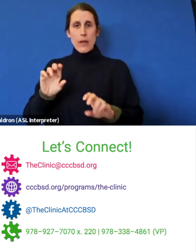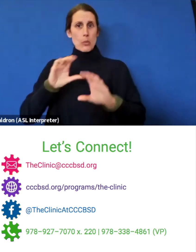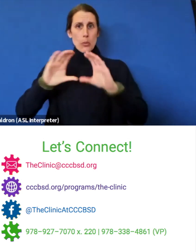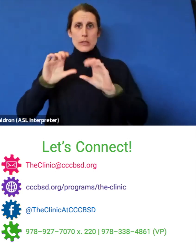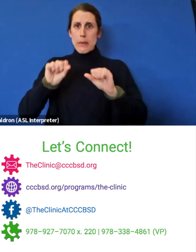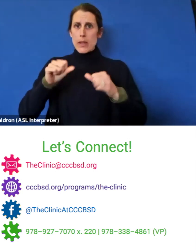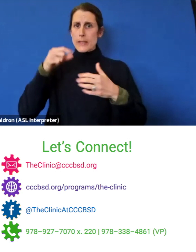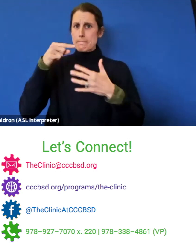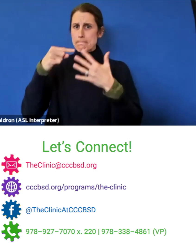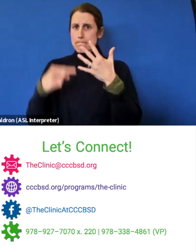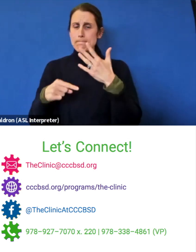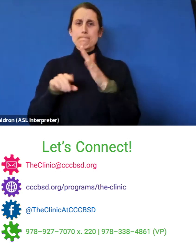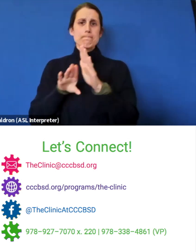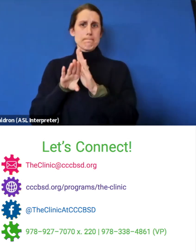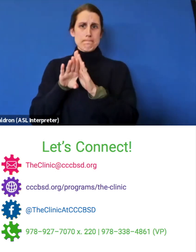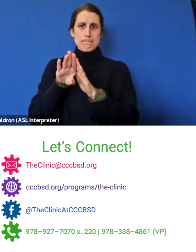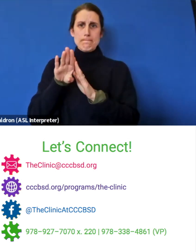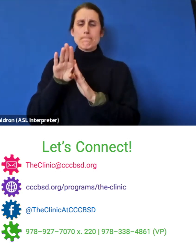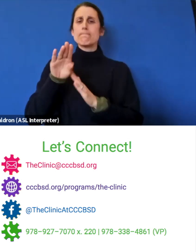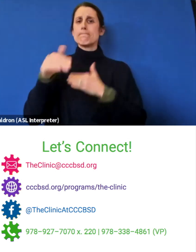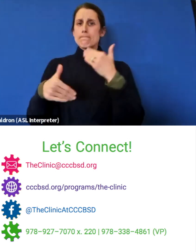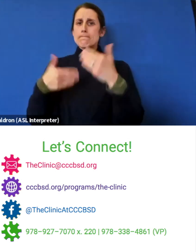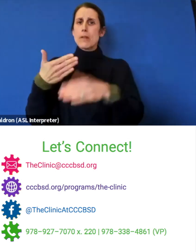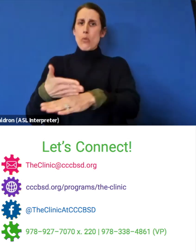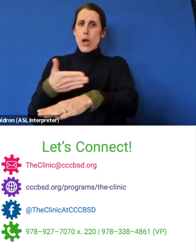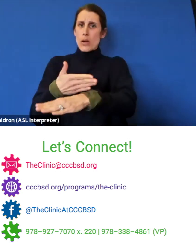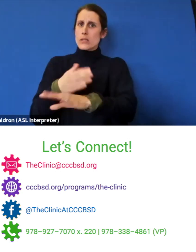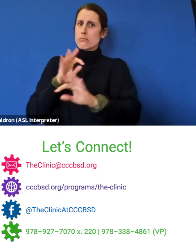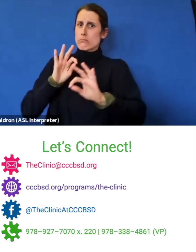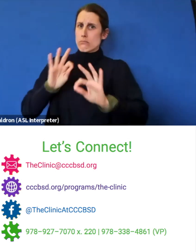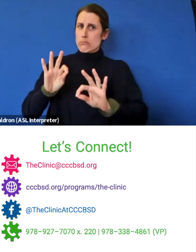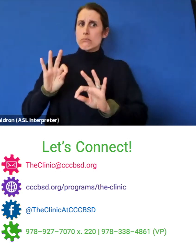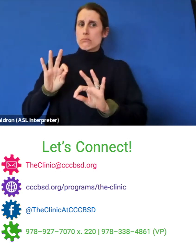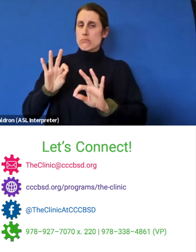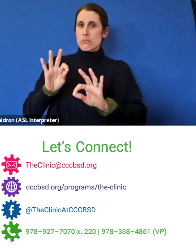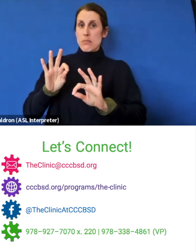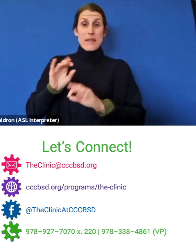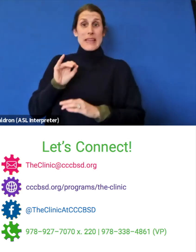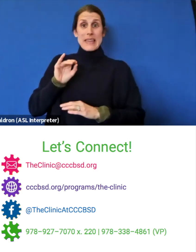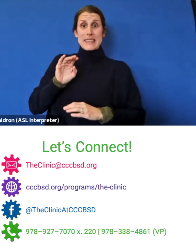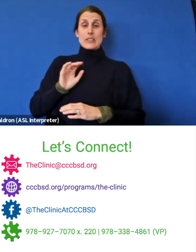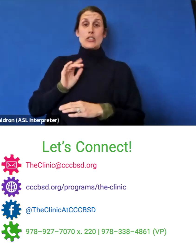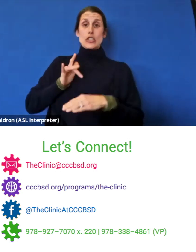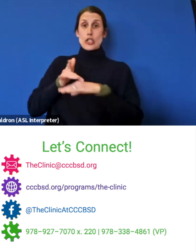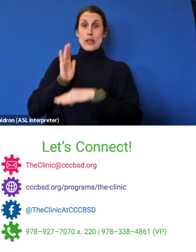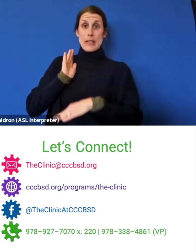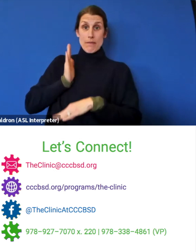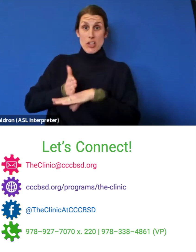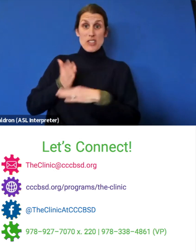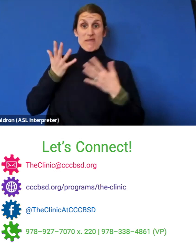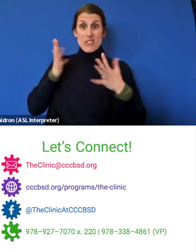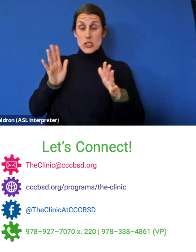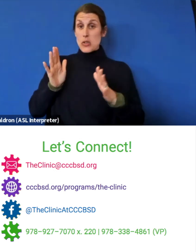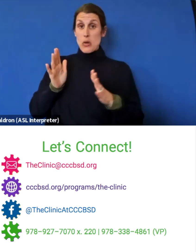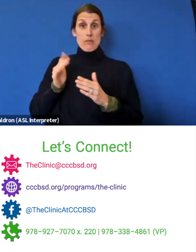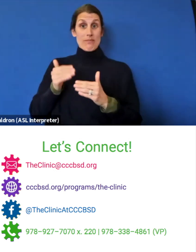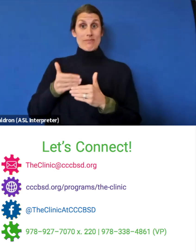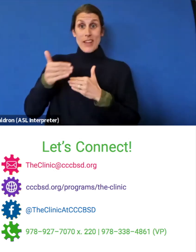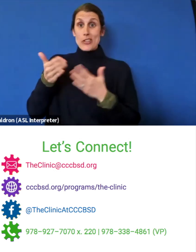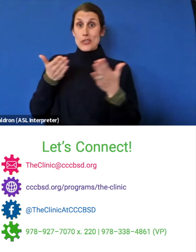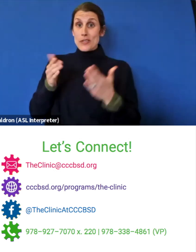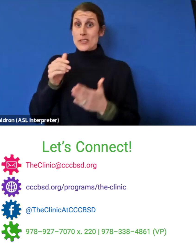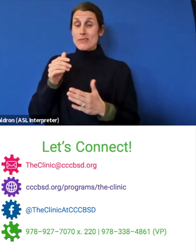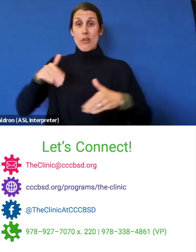making progress and sometimes, doing so well after early intervention that they weren't qualifying for services as they entered into